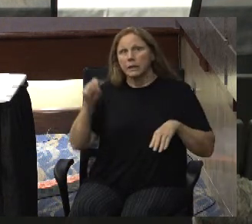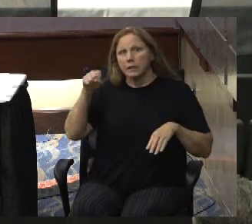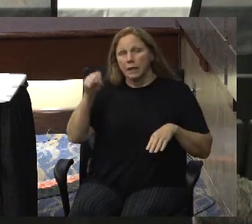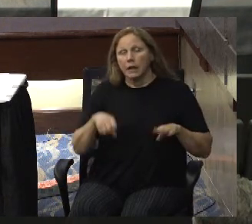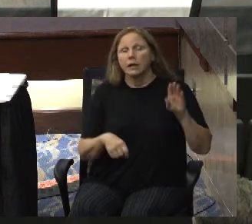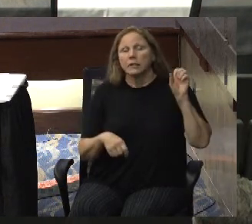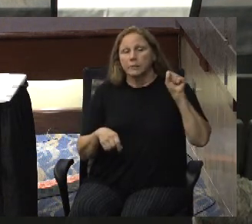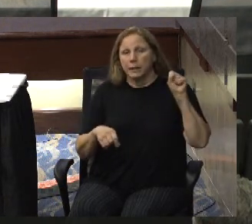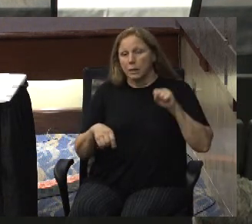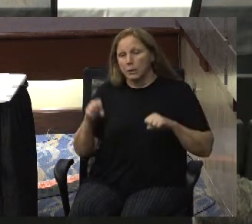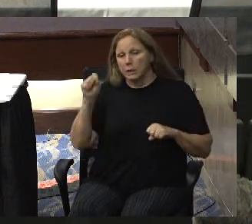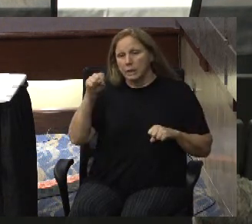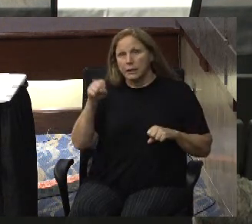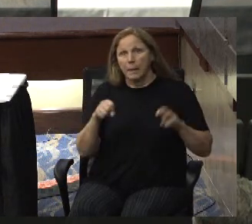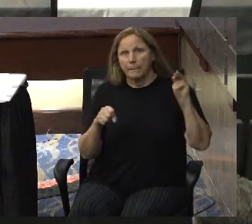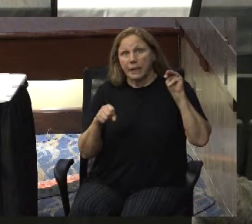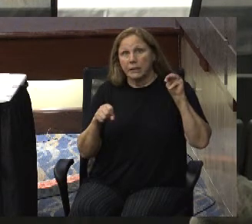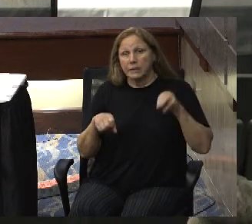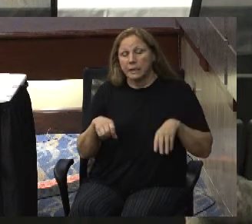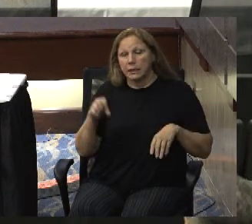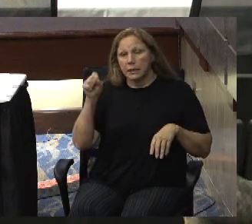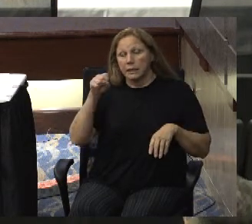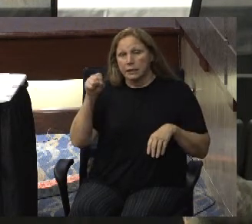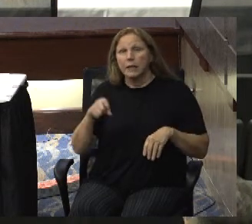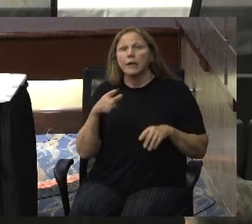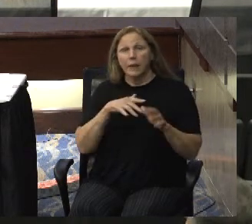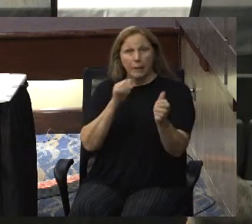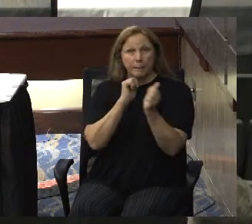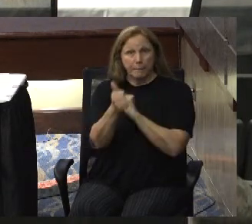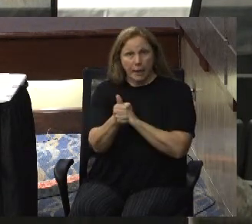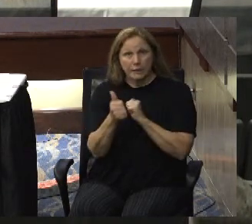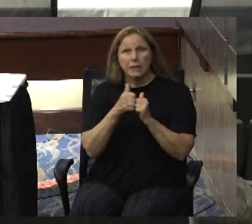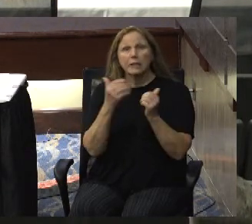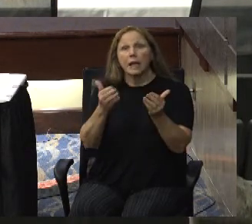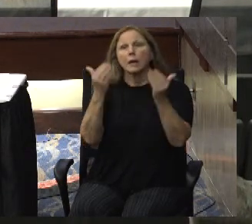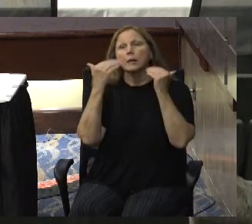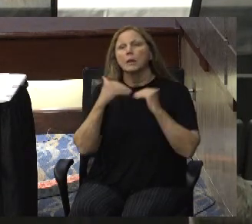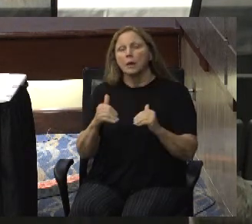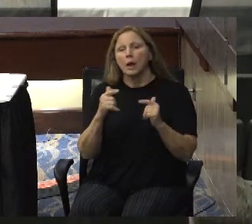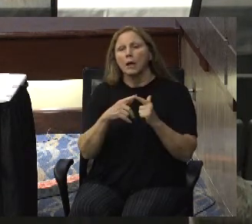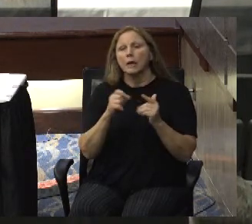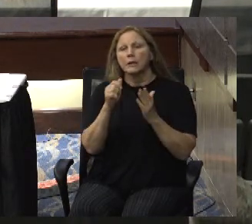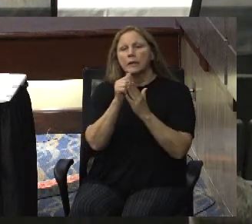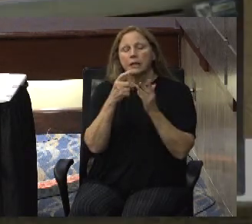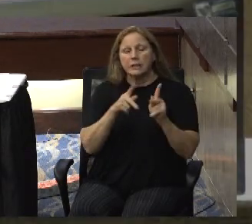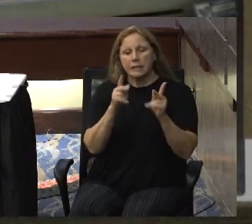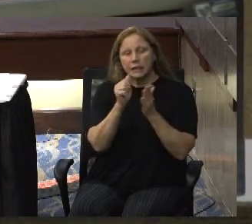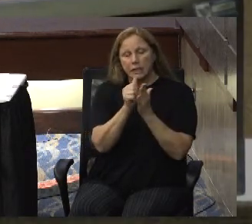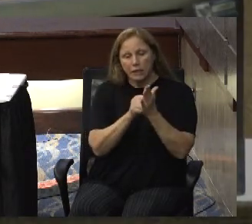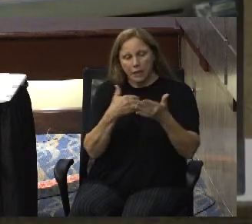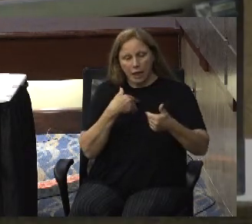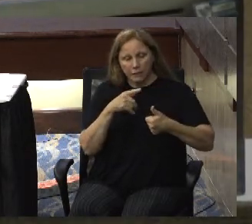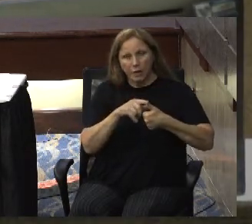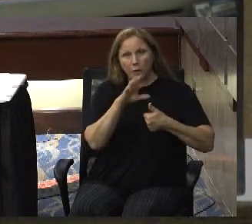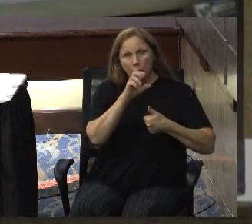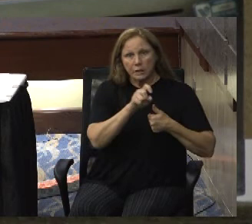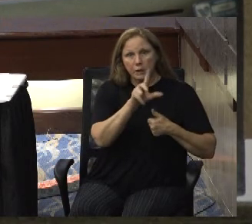Sabino. Meek. Yes, that motion carries, and we'll now move to the consent agenda. The consent agenda consists of